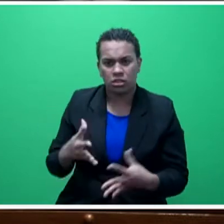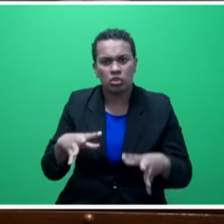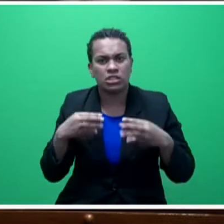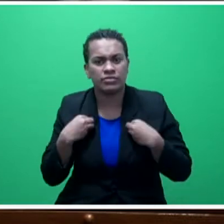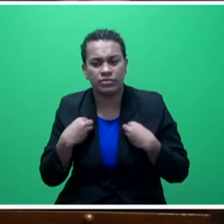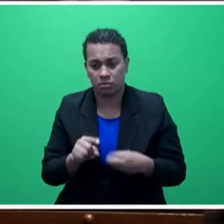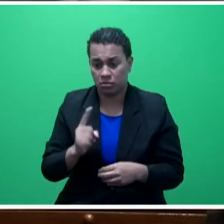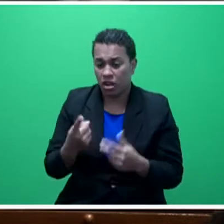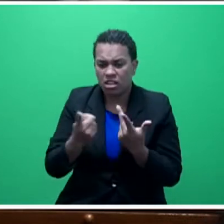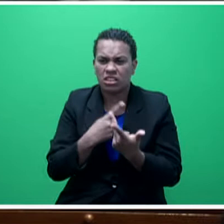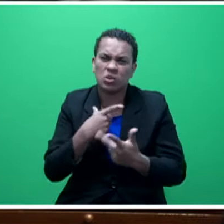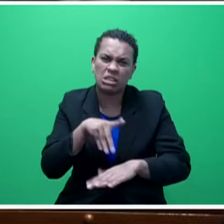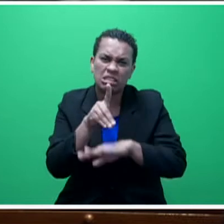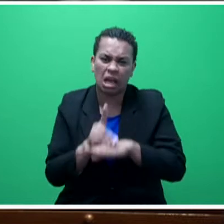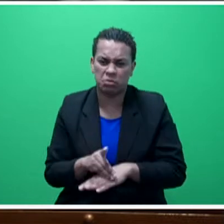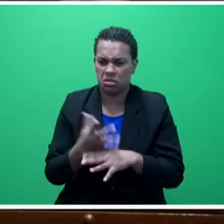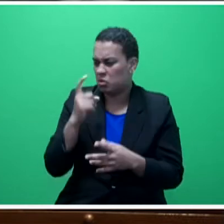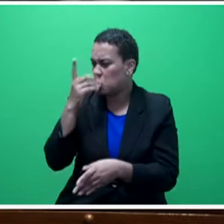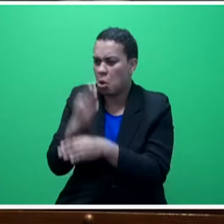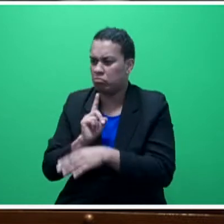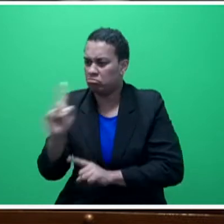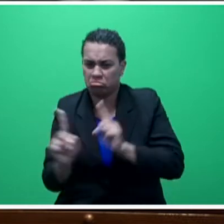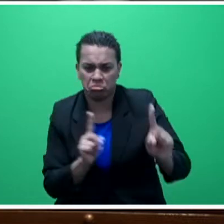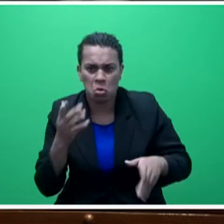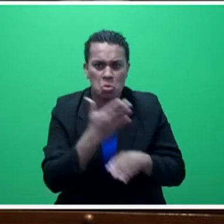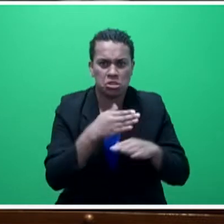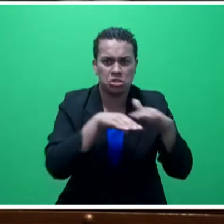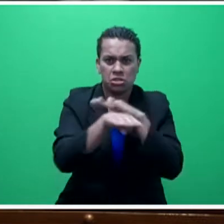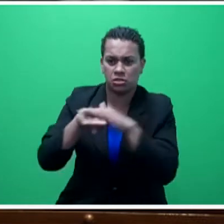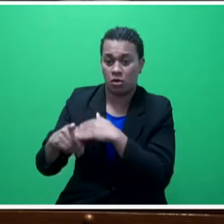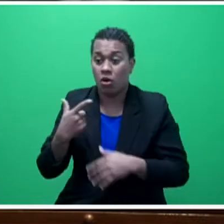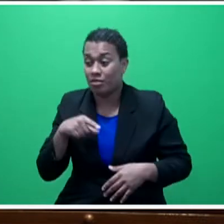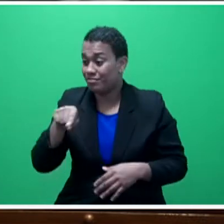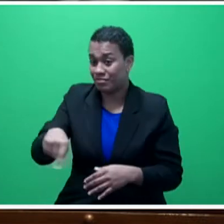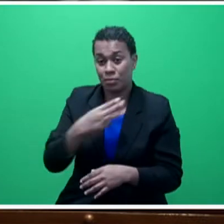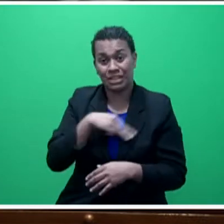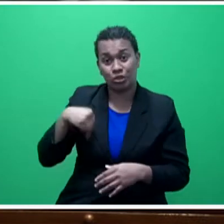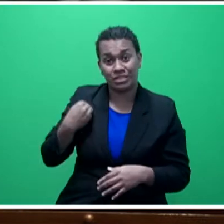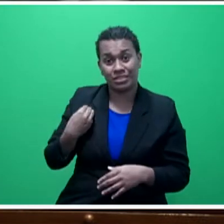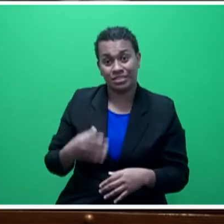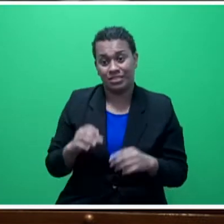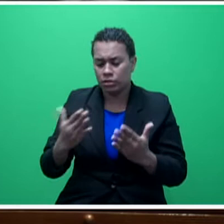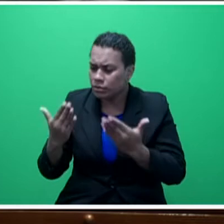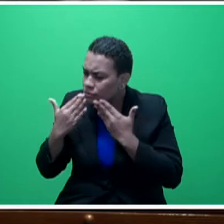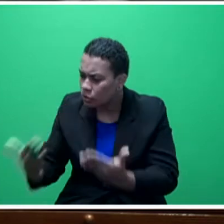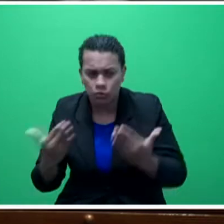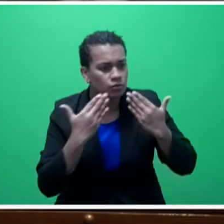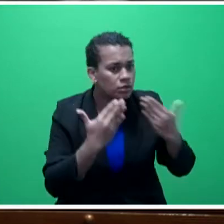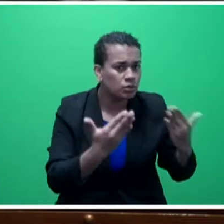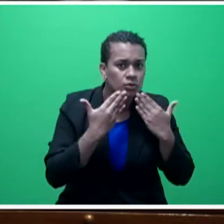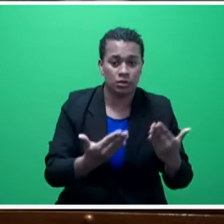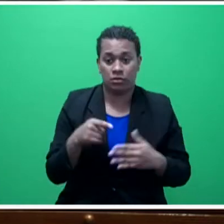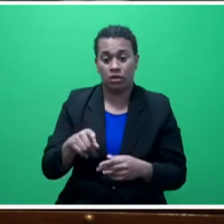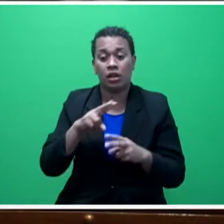to their disabilities. The Ministry is extremely thankful for the political will of the Fiji First government shown through